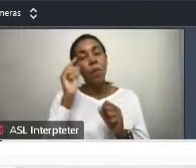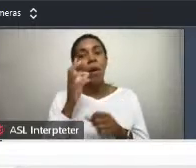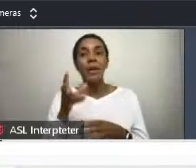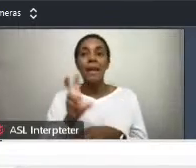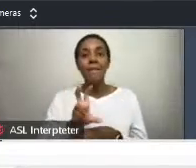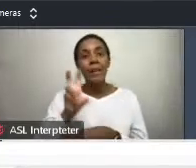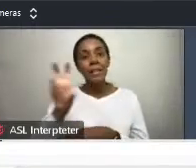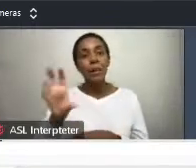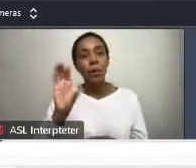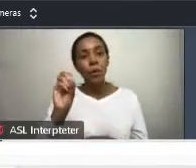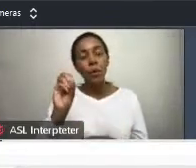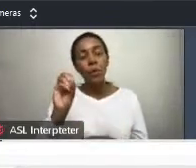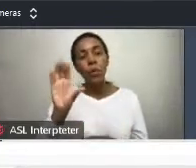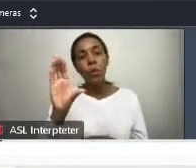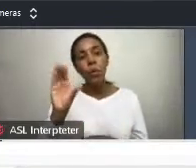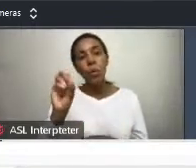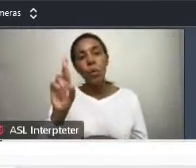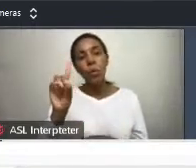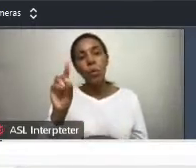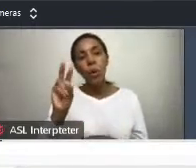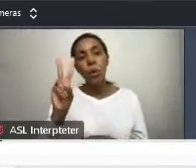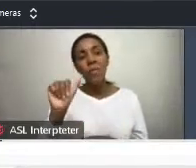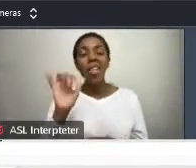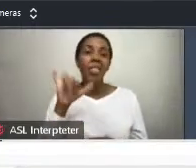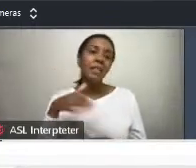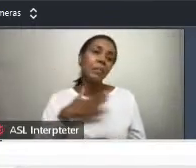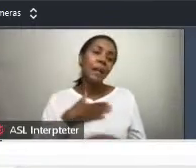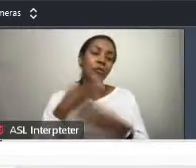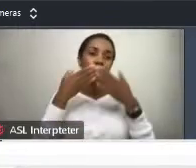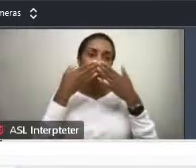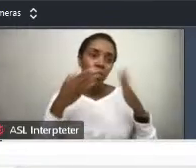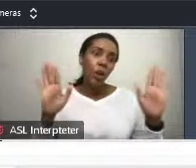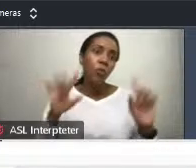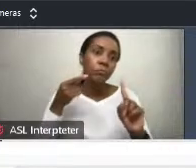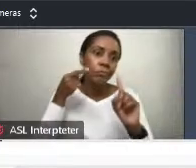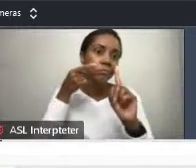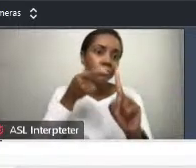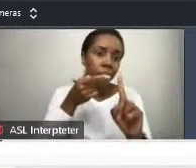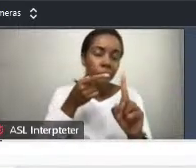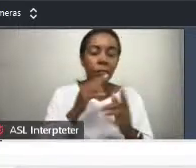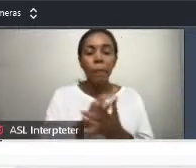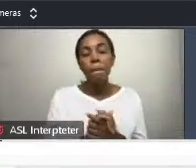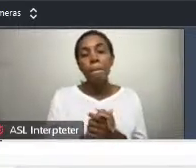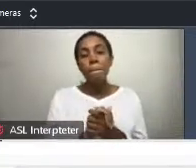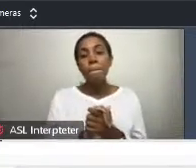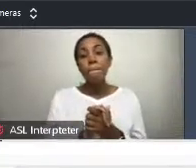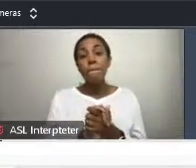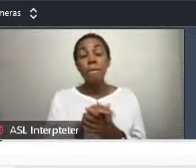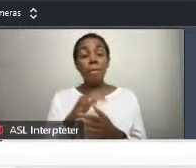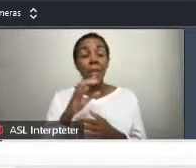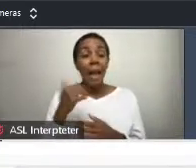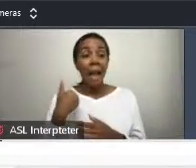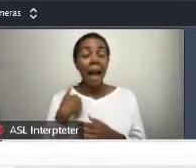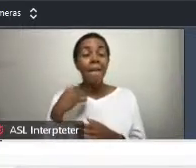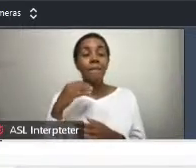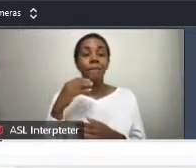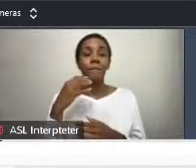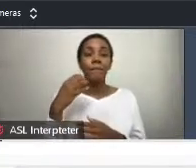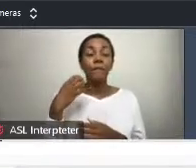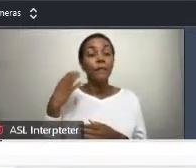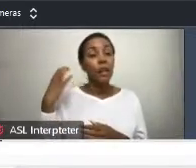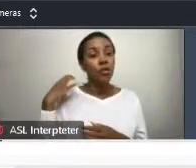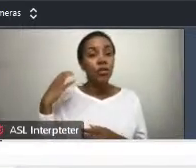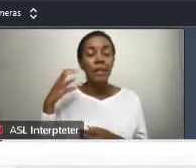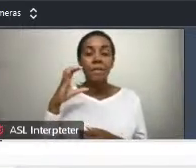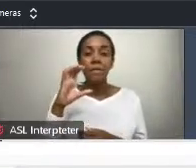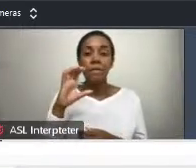so that's my general pitch. I've got Director Connect, Chief McGowan, and Chief Valena here to help